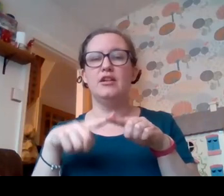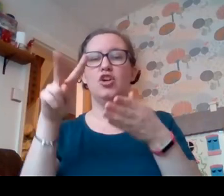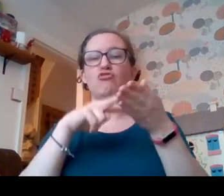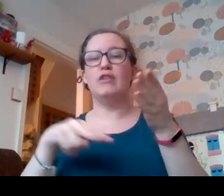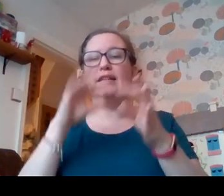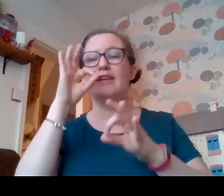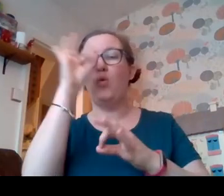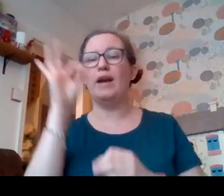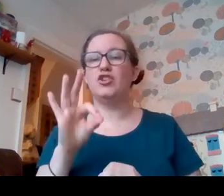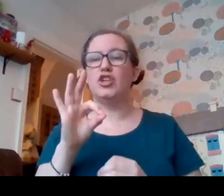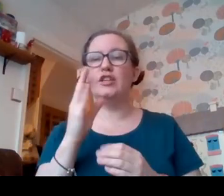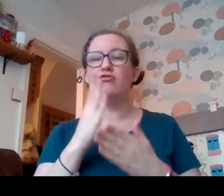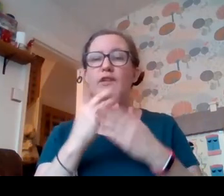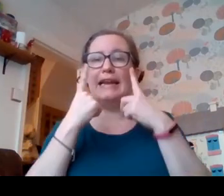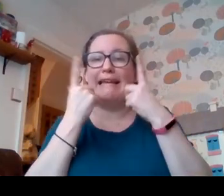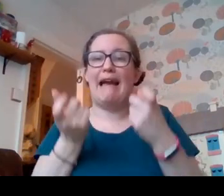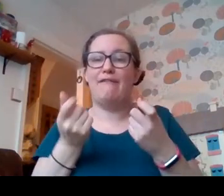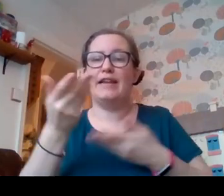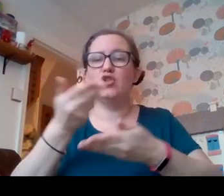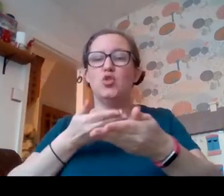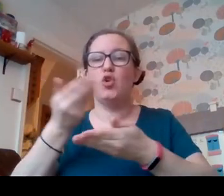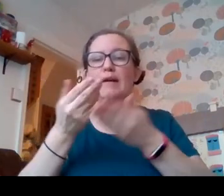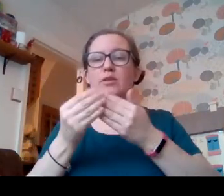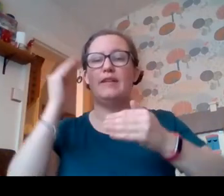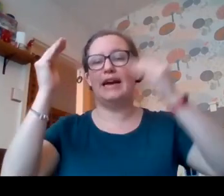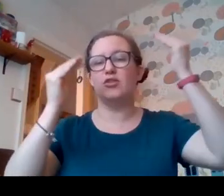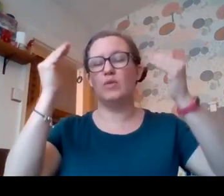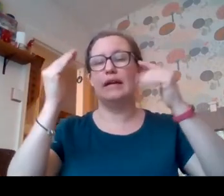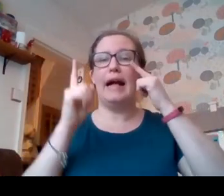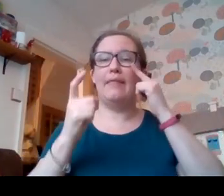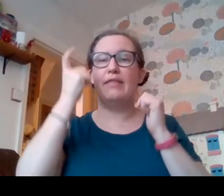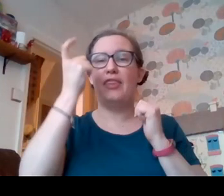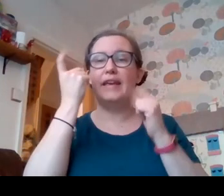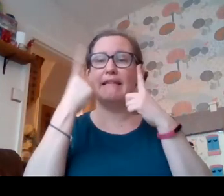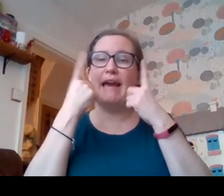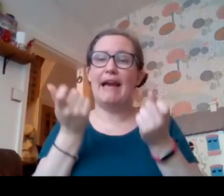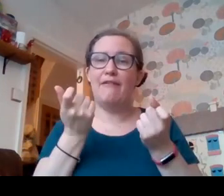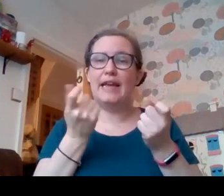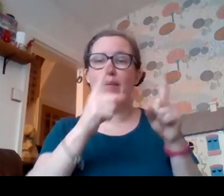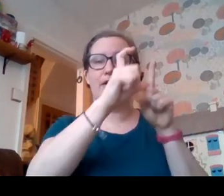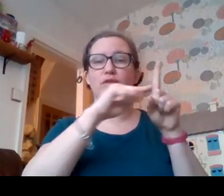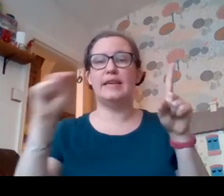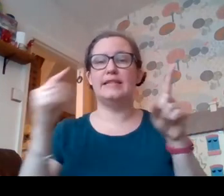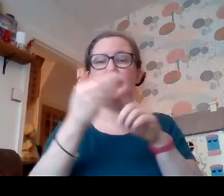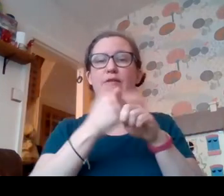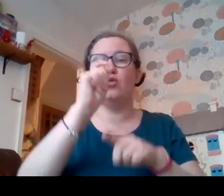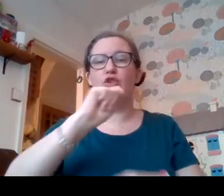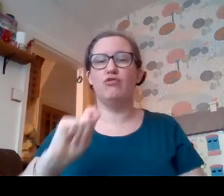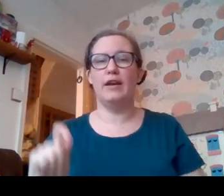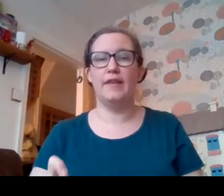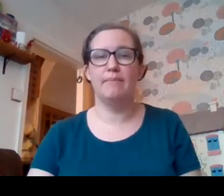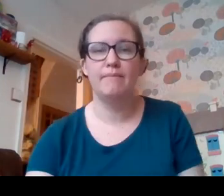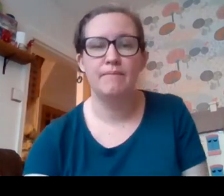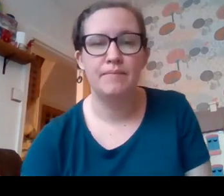pictures. Read the questions really carefully and talk about it with an adult, and then think carefully about your sentences before